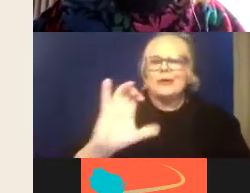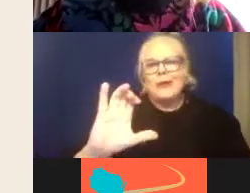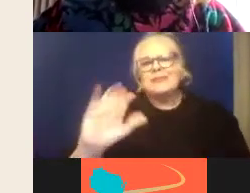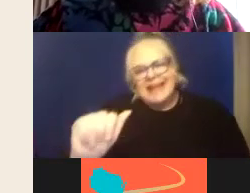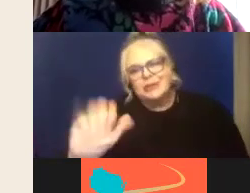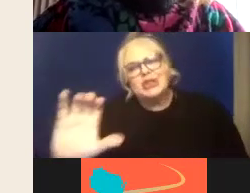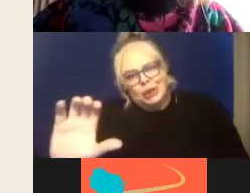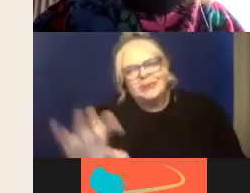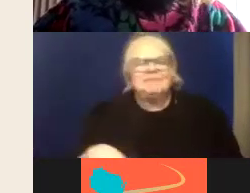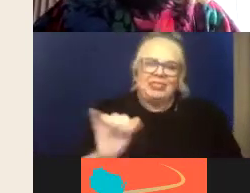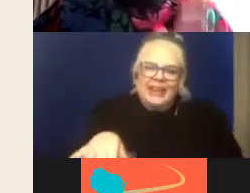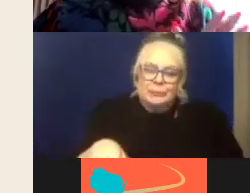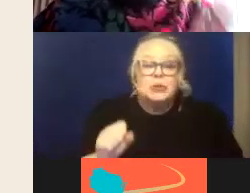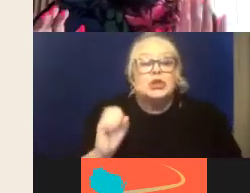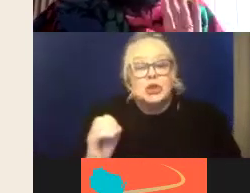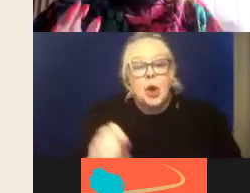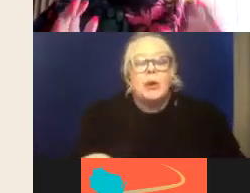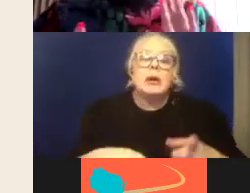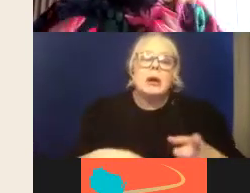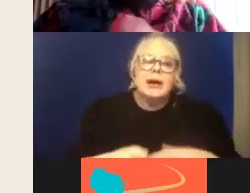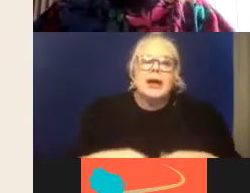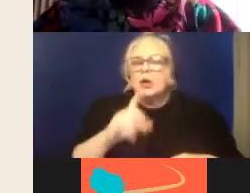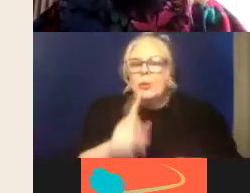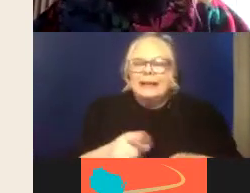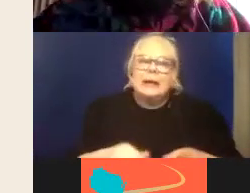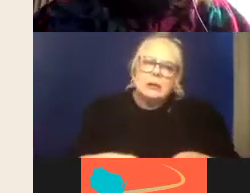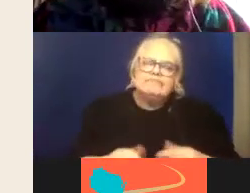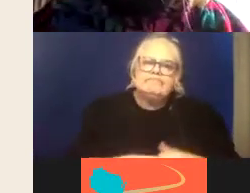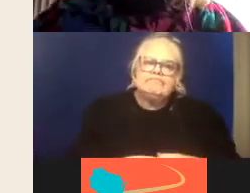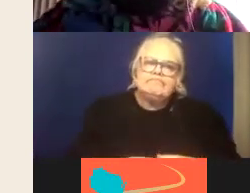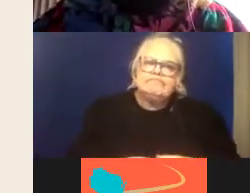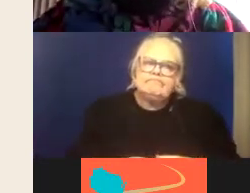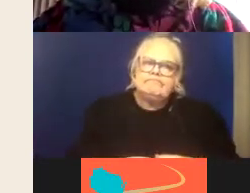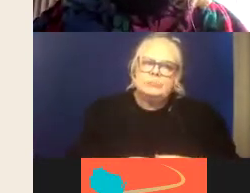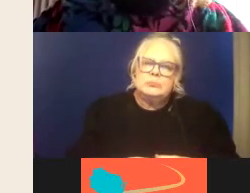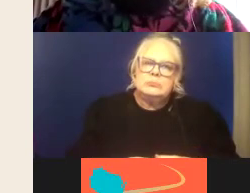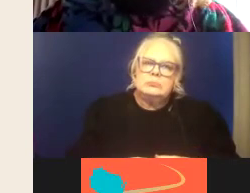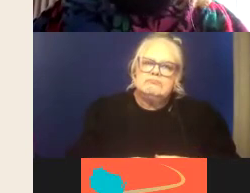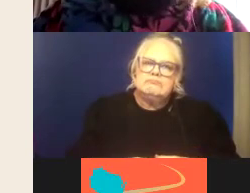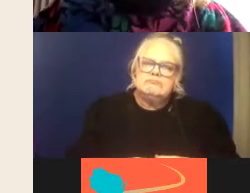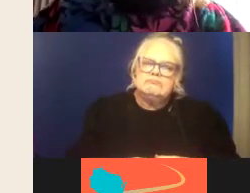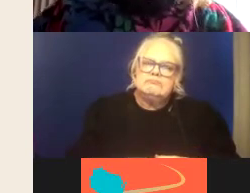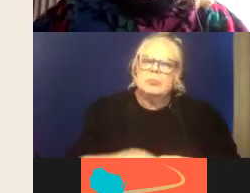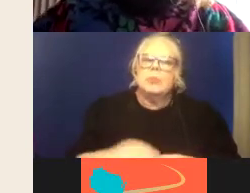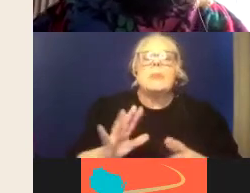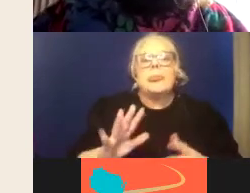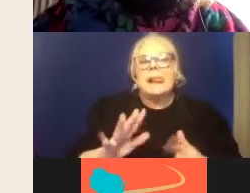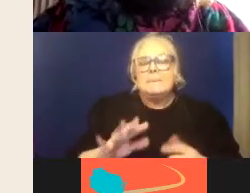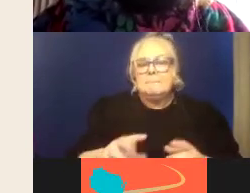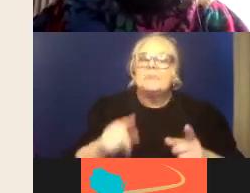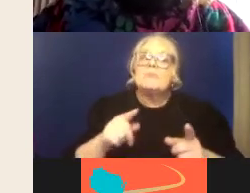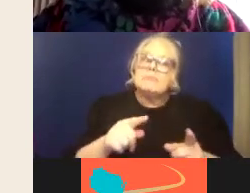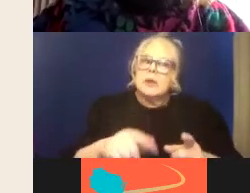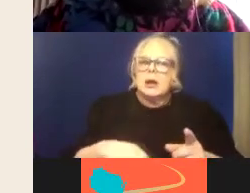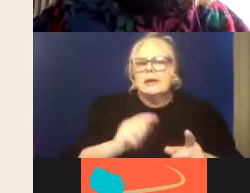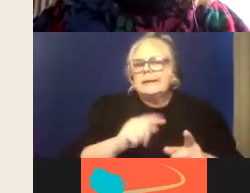but it's not quite their wheelhouse, so it might be more of them. It might be referring to others, or it might